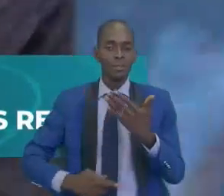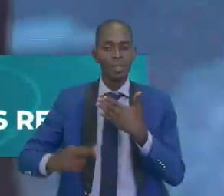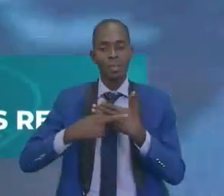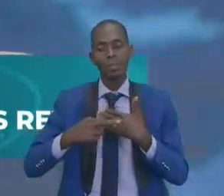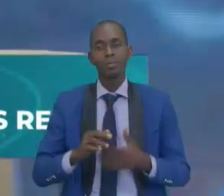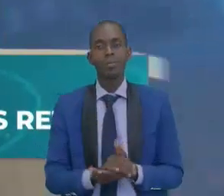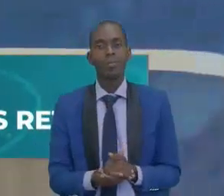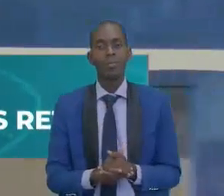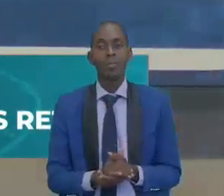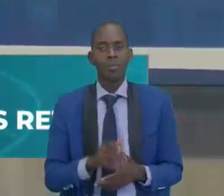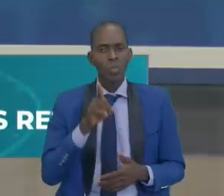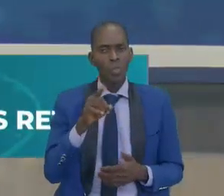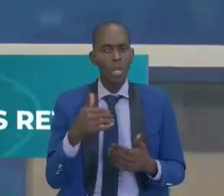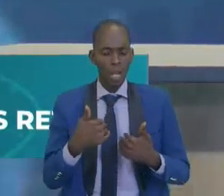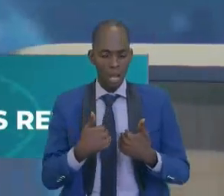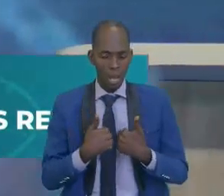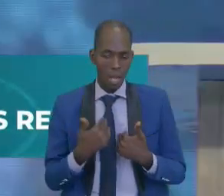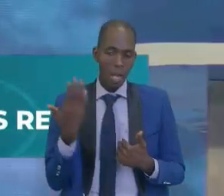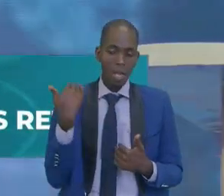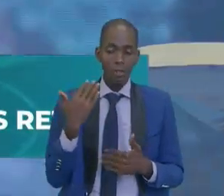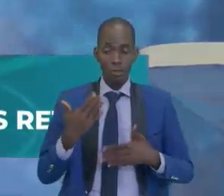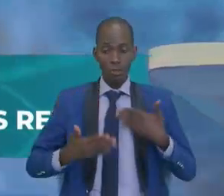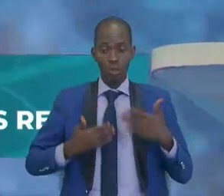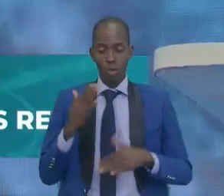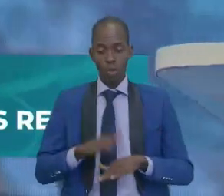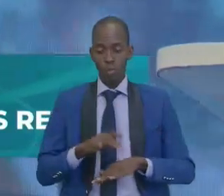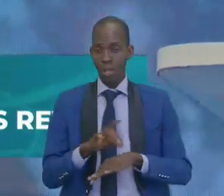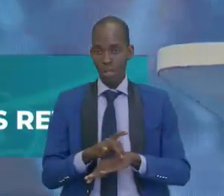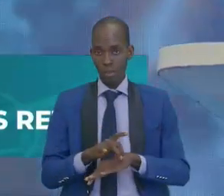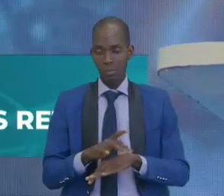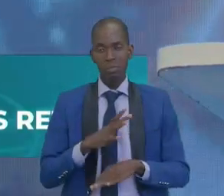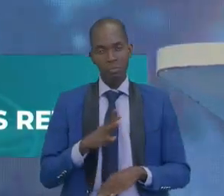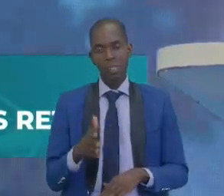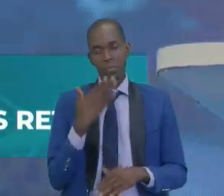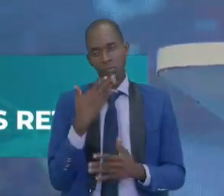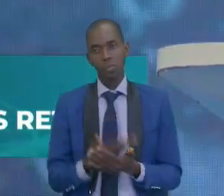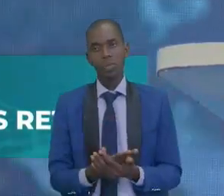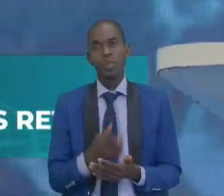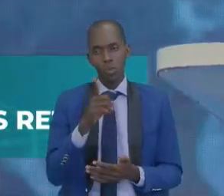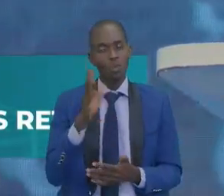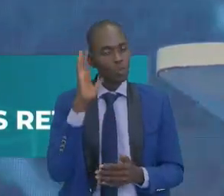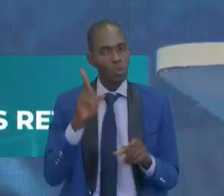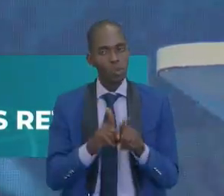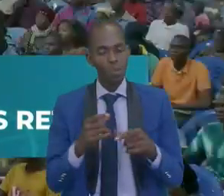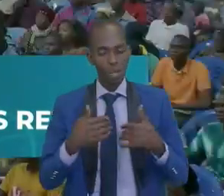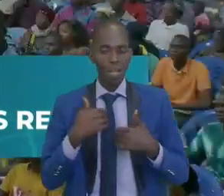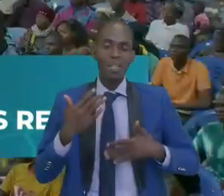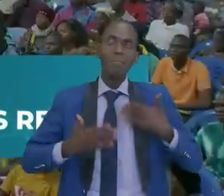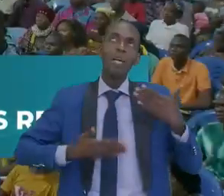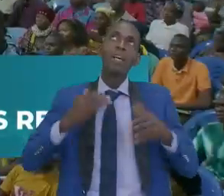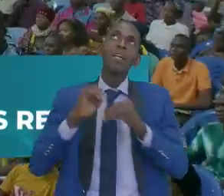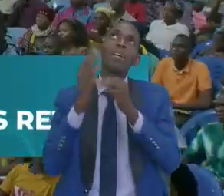You have had joy on earth. You will have joy in heaven.